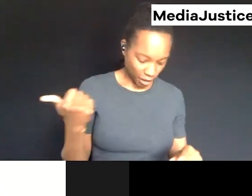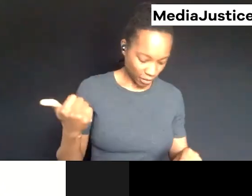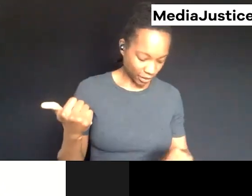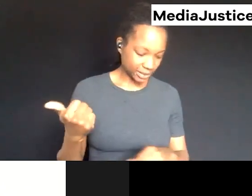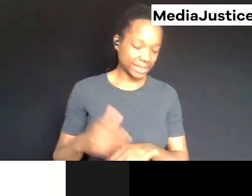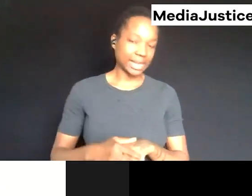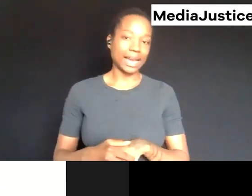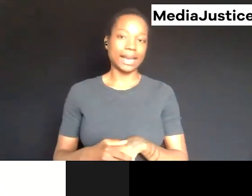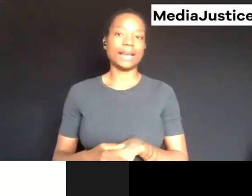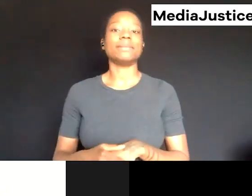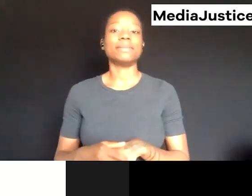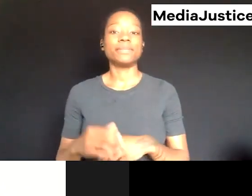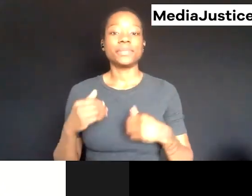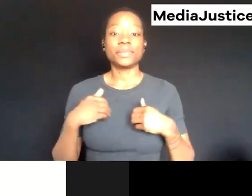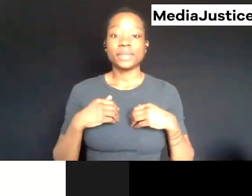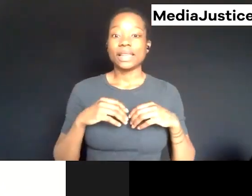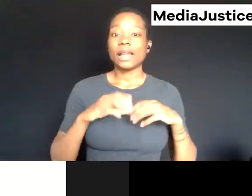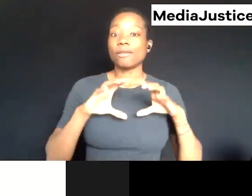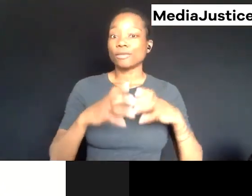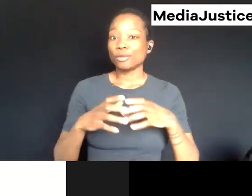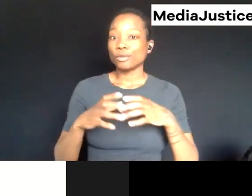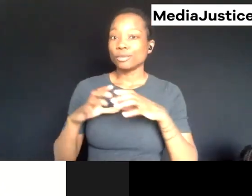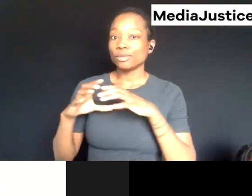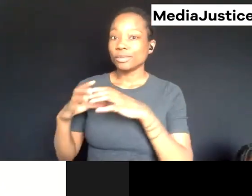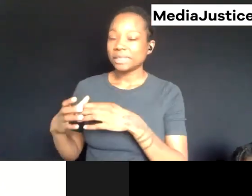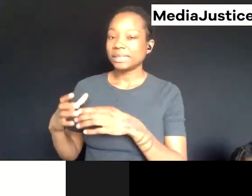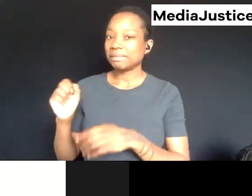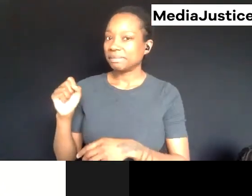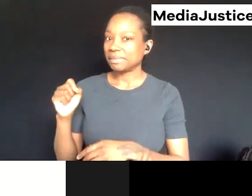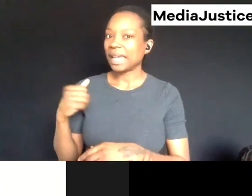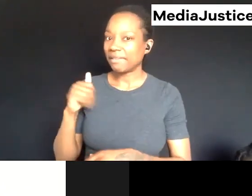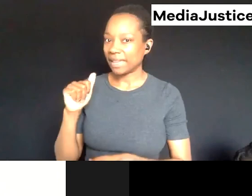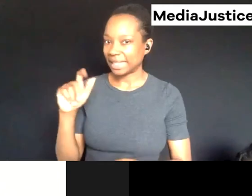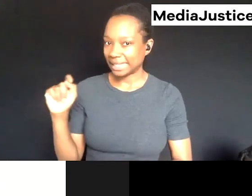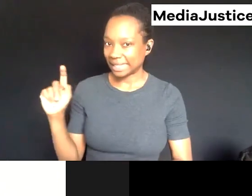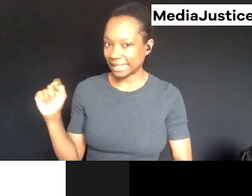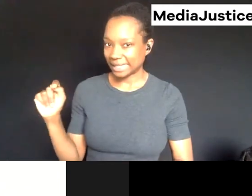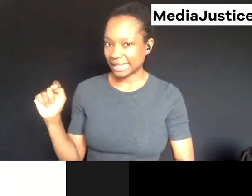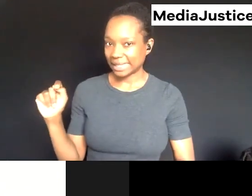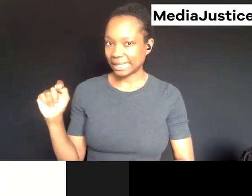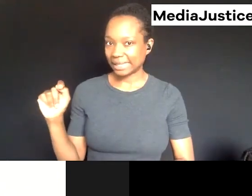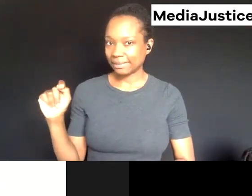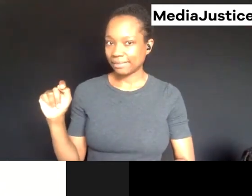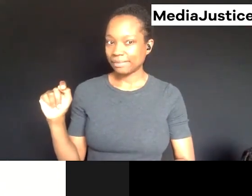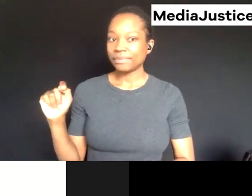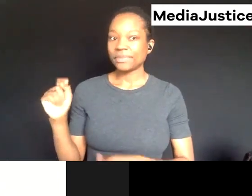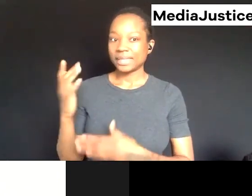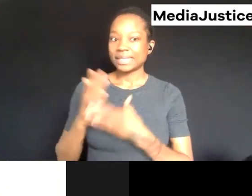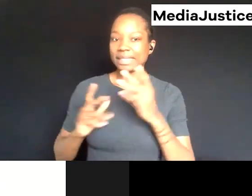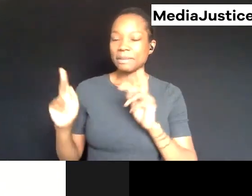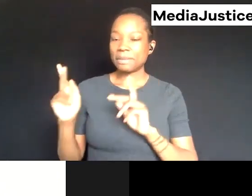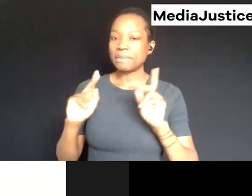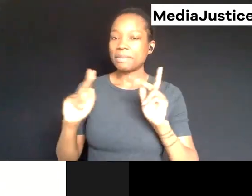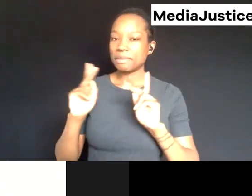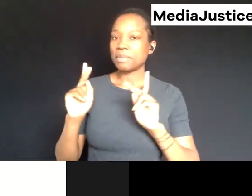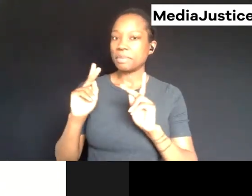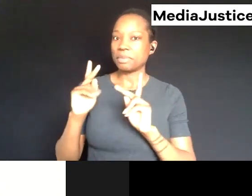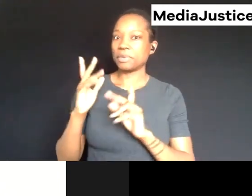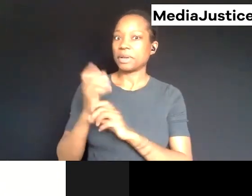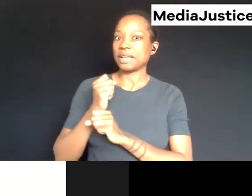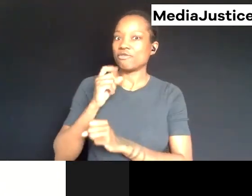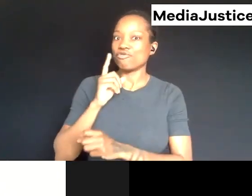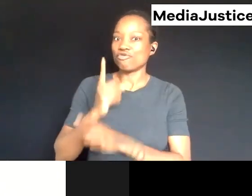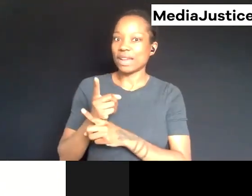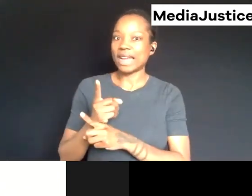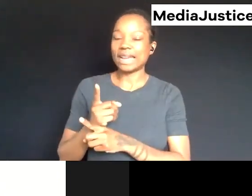believe I said it correctly. Yeah, so AT&T and Disney, we had a couple folks get that right. There are also a few more,